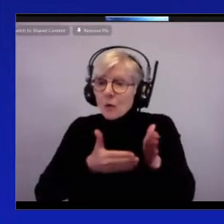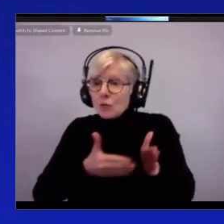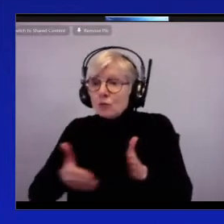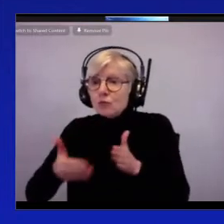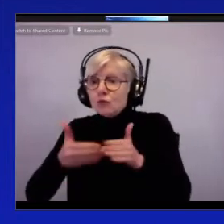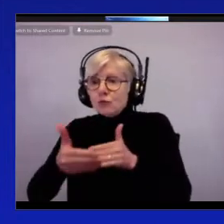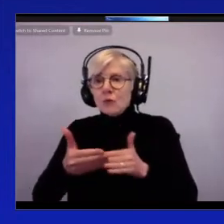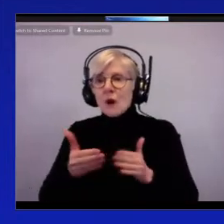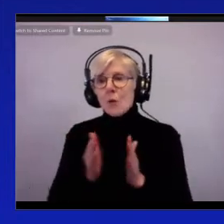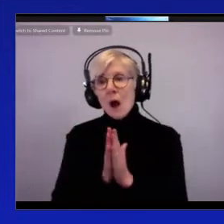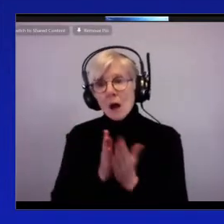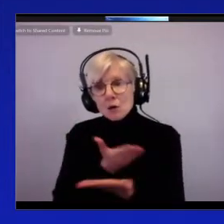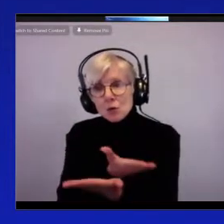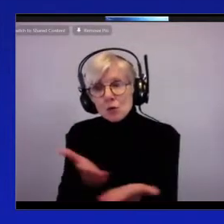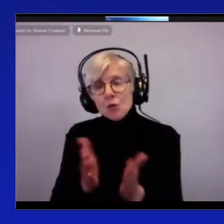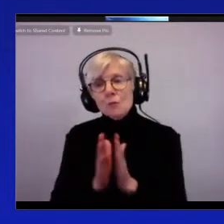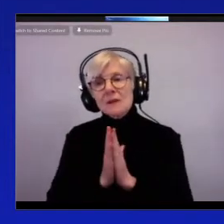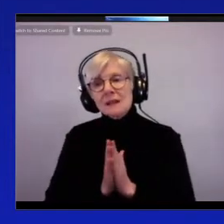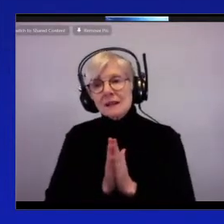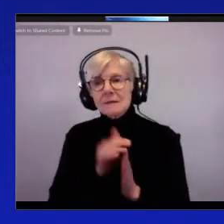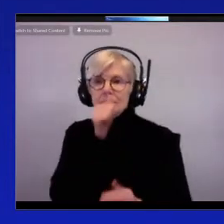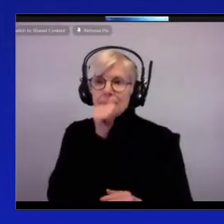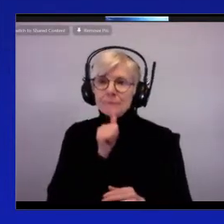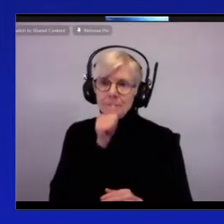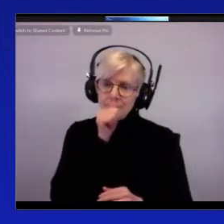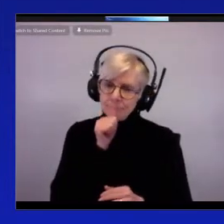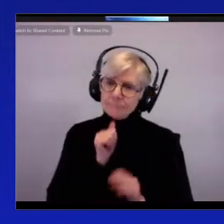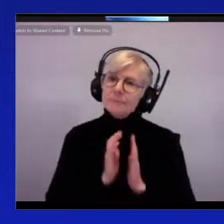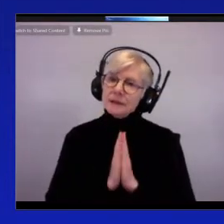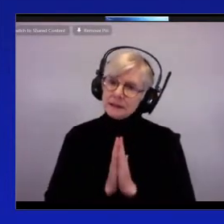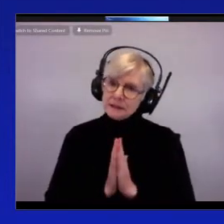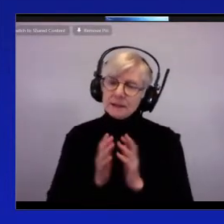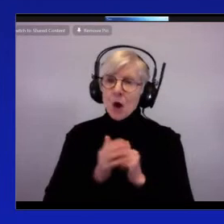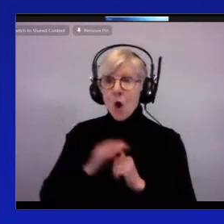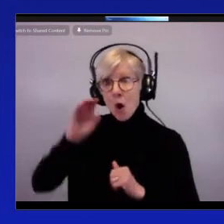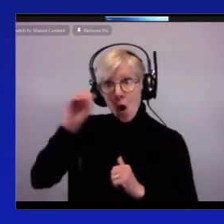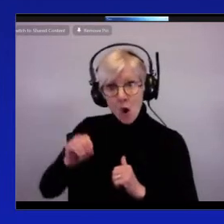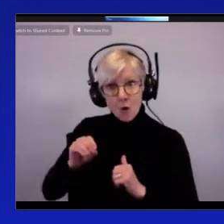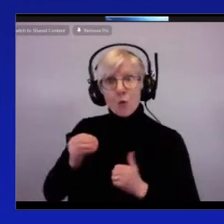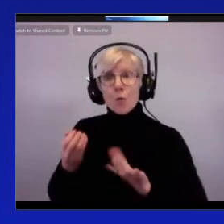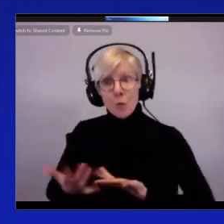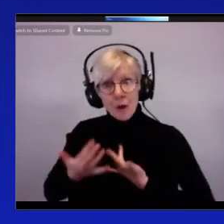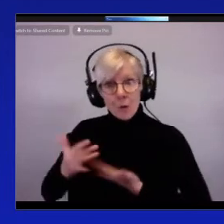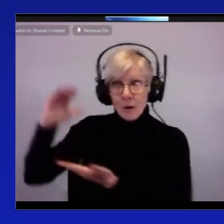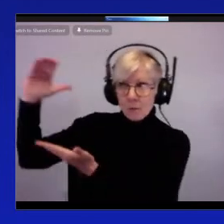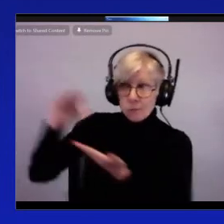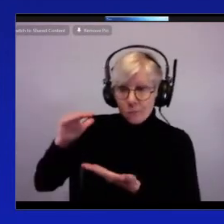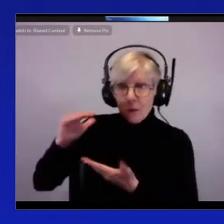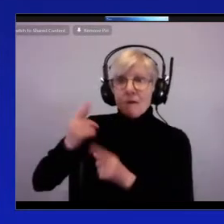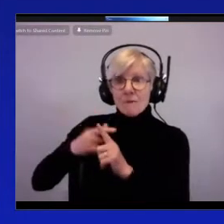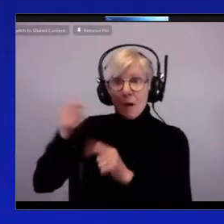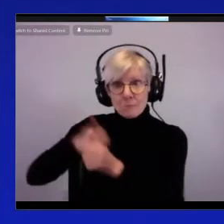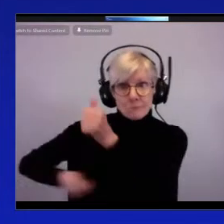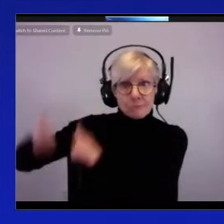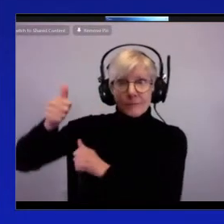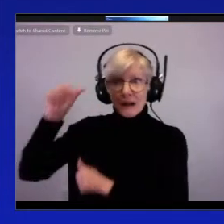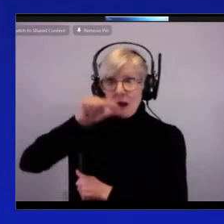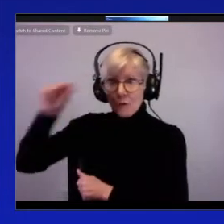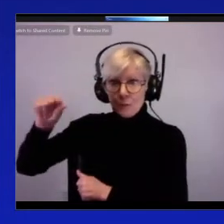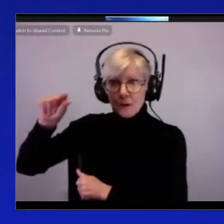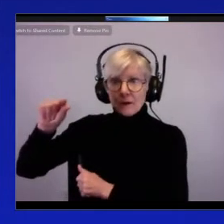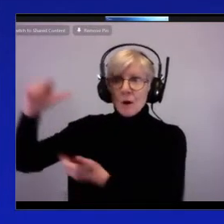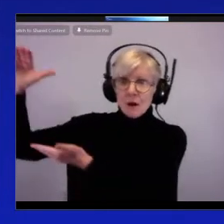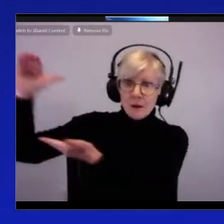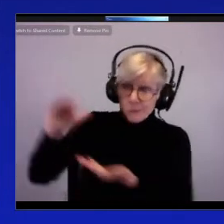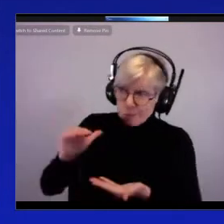remain patient. It will take some time for Ottawa to receive the vaccines we need from senior levels of government. Once we do, we